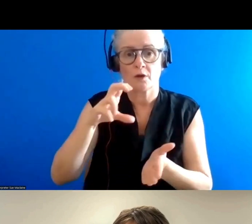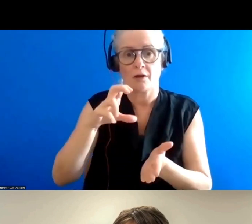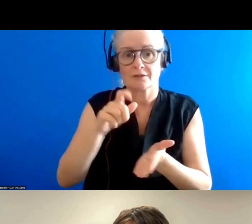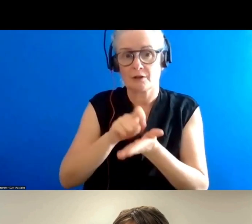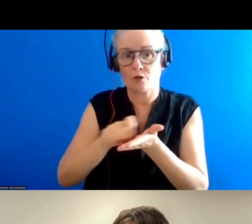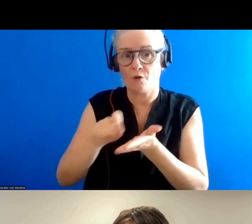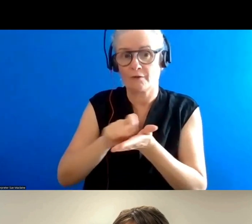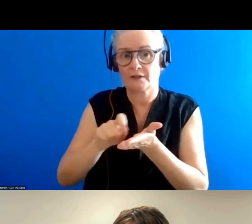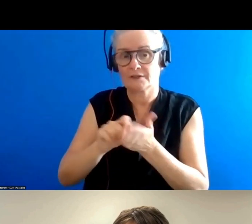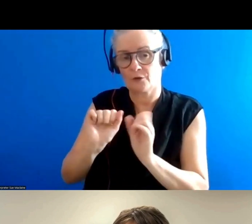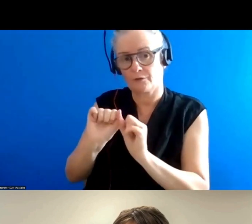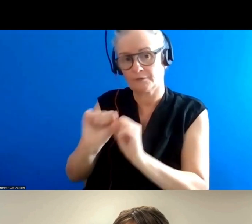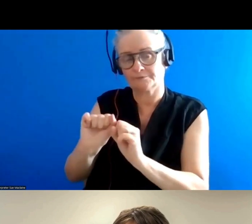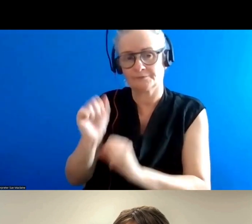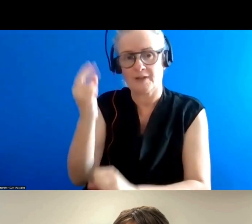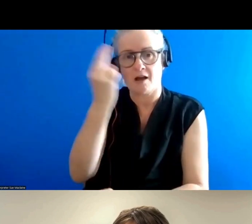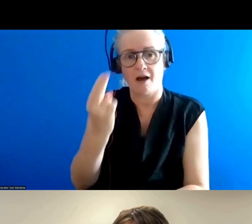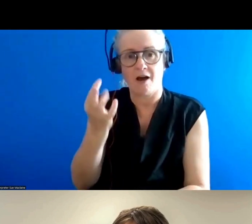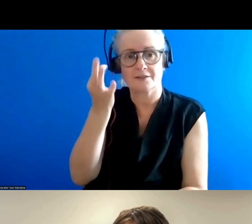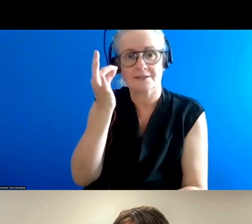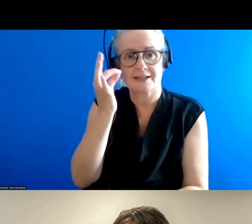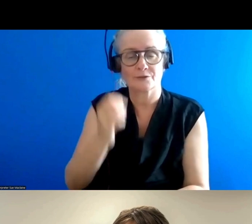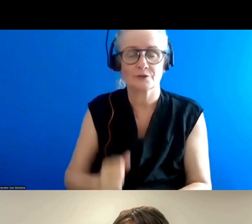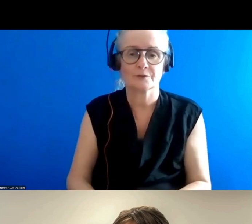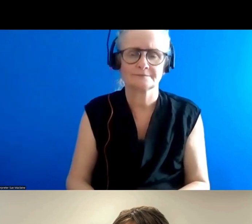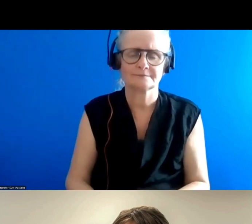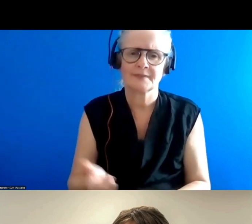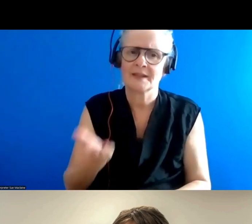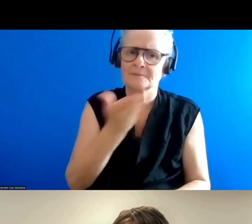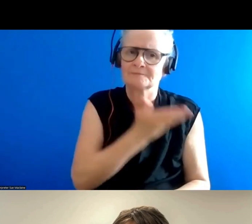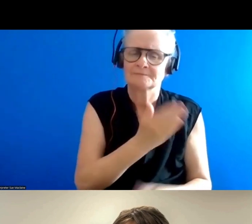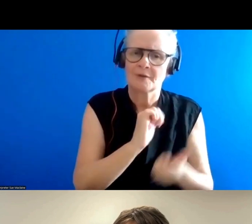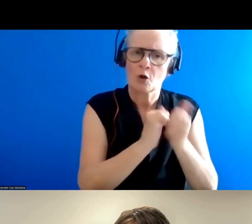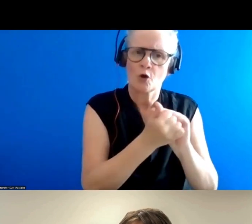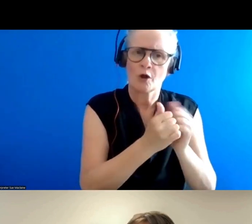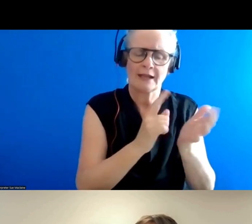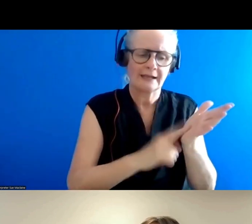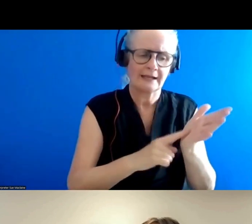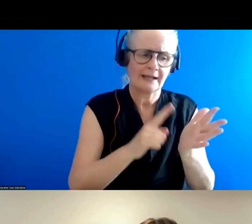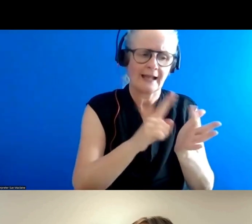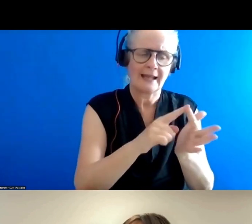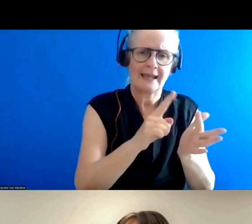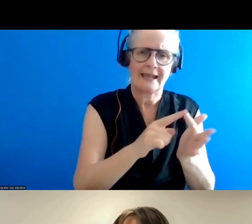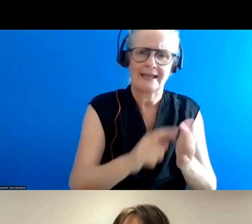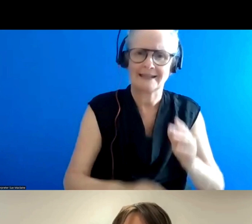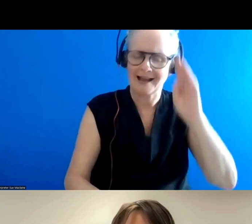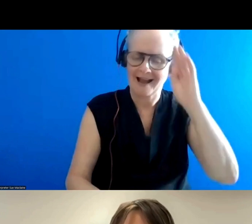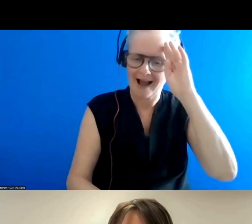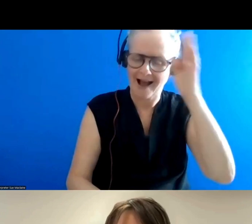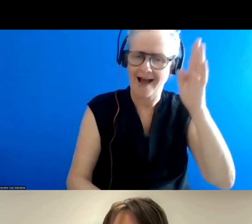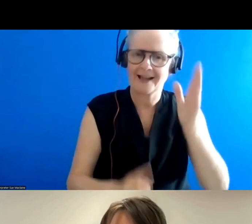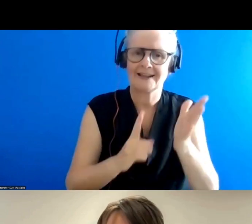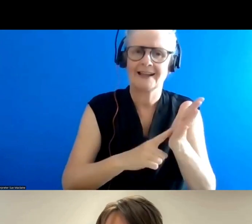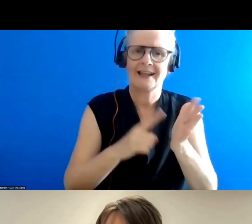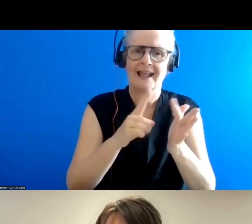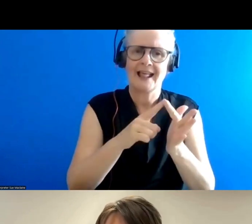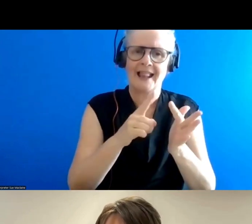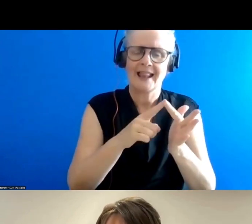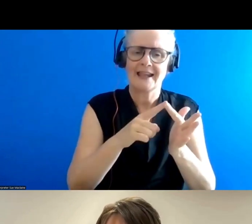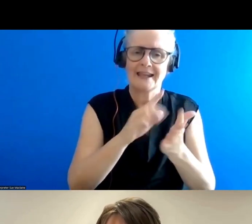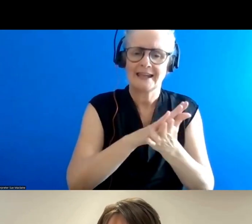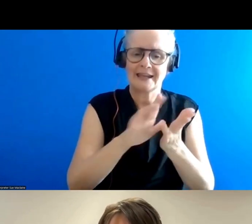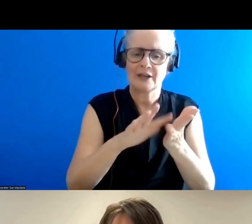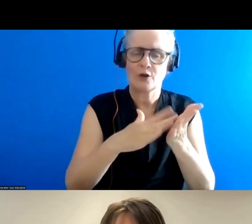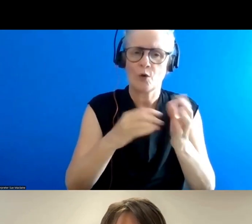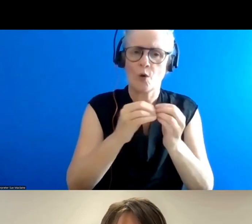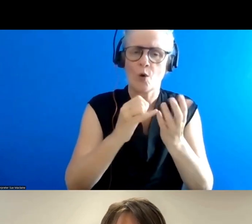So, Lee, I just wondered whether you could just introduce yourself. Sure, thanks, Paul. Hi, everyone. I'm Lee Hornsby, so I work closely with Paul